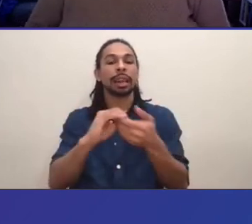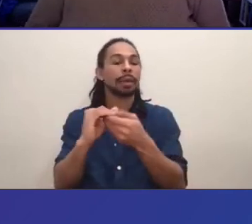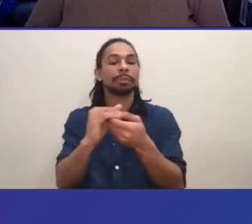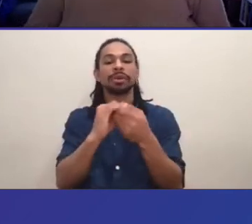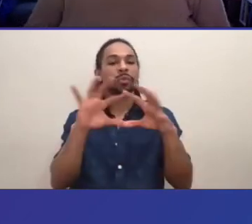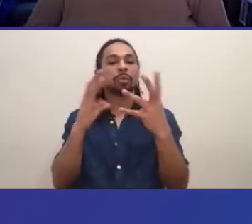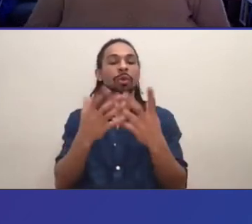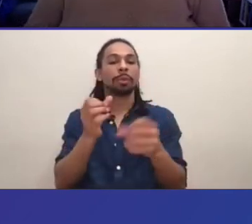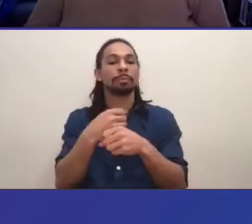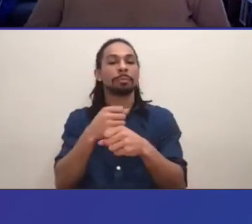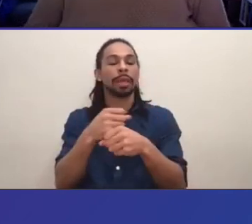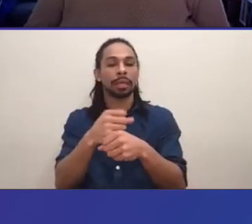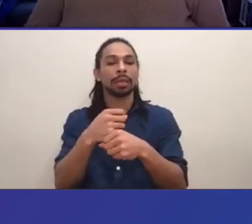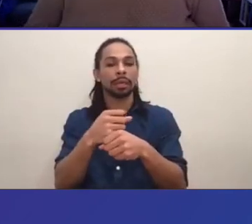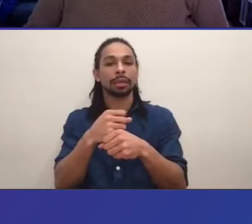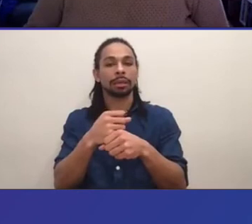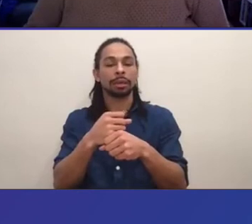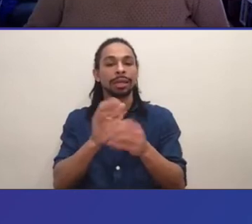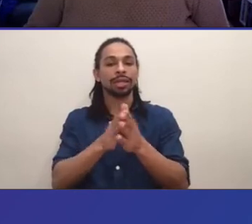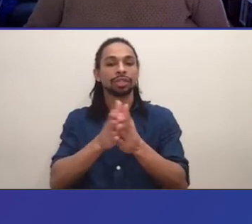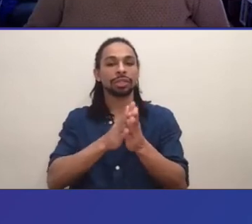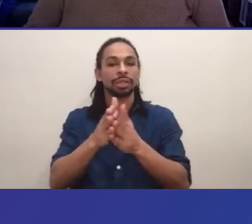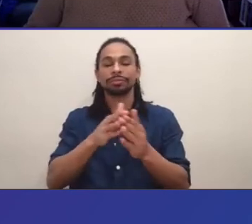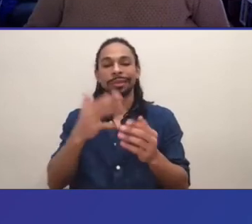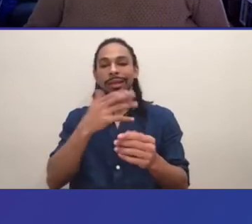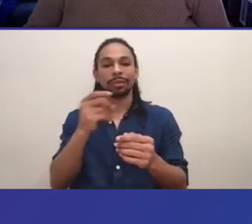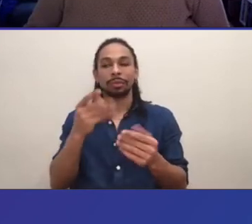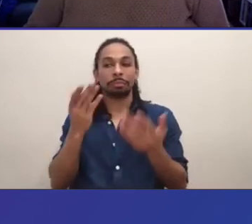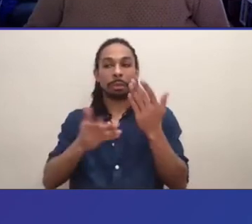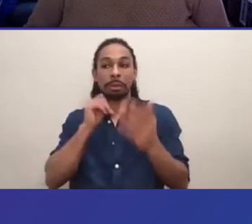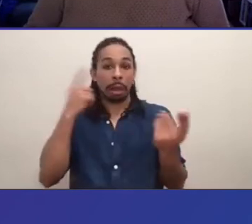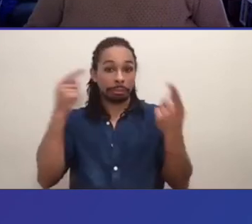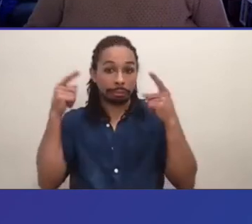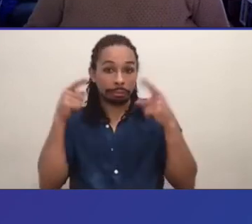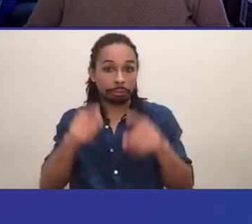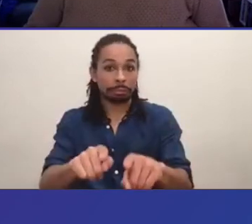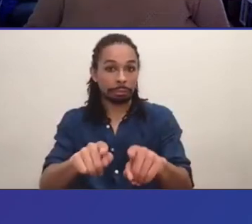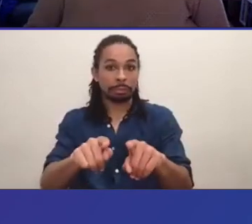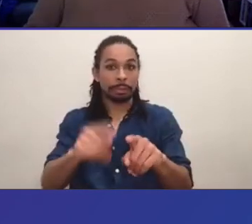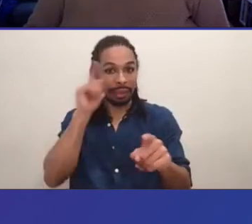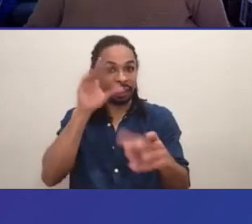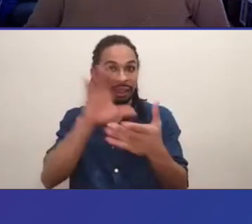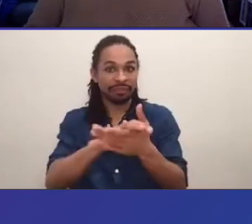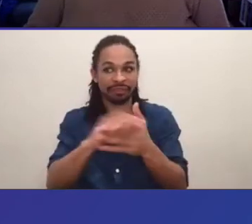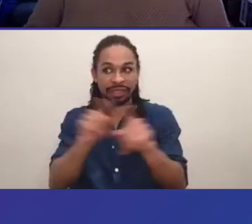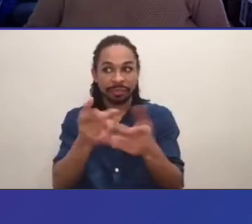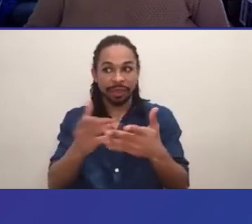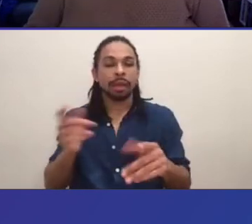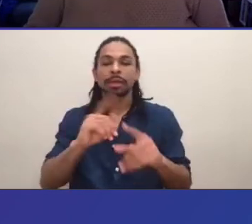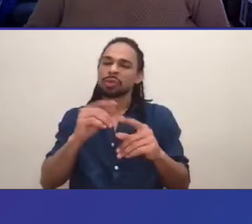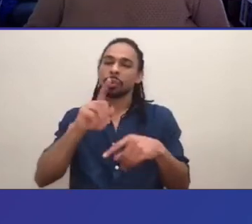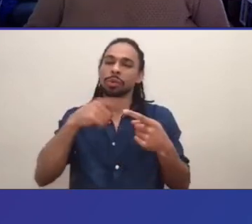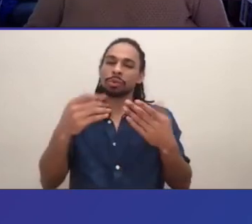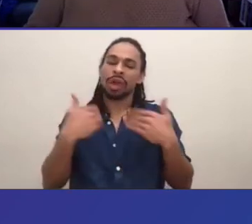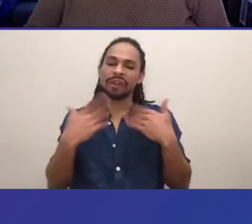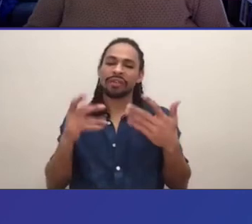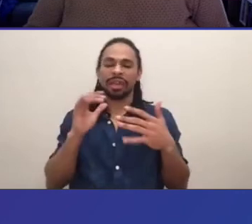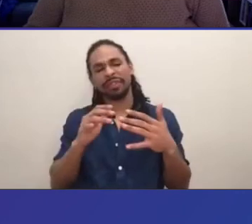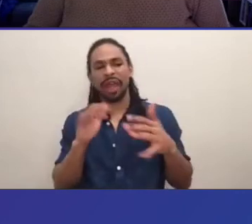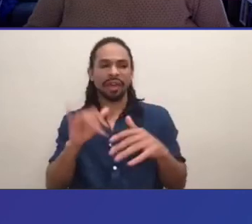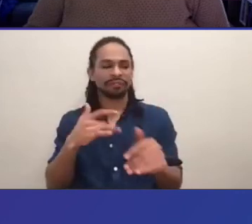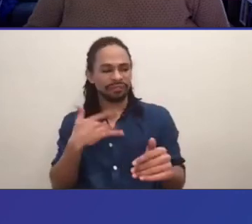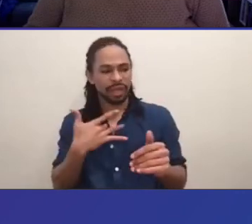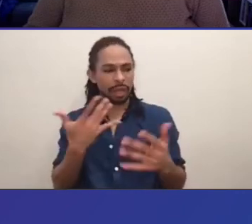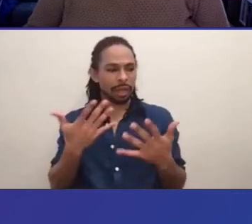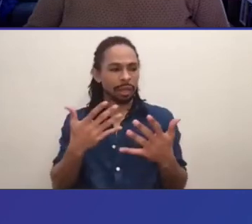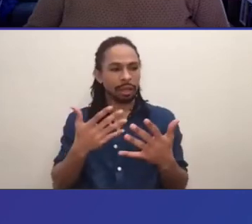you are not actually aligned. So when there's a rift in that alignment with these relationships that you've been building because they feel